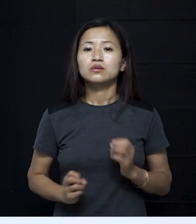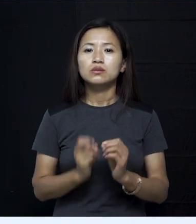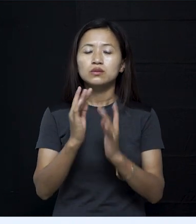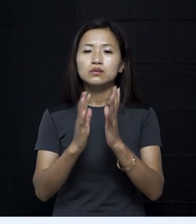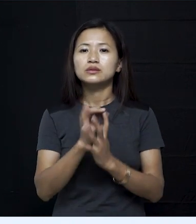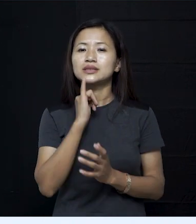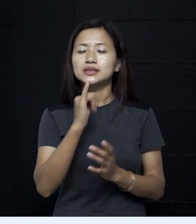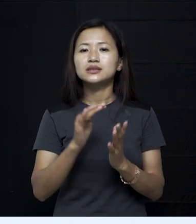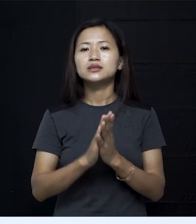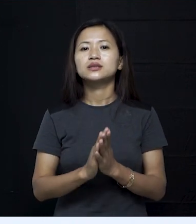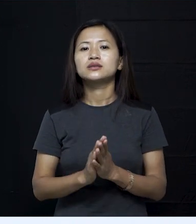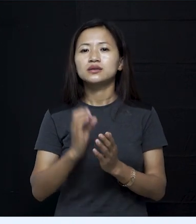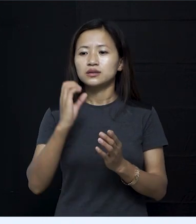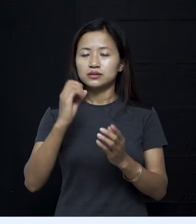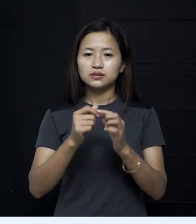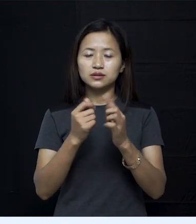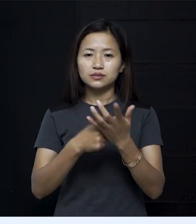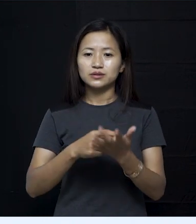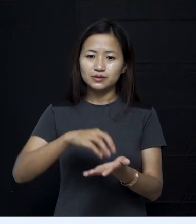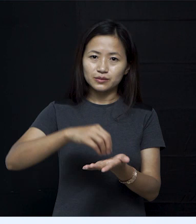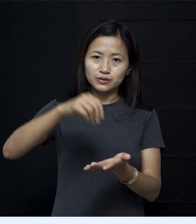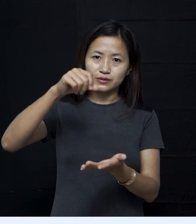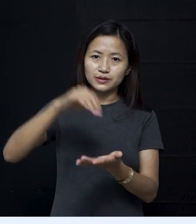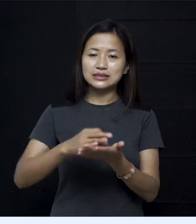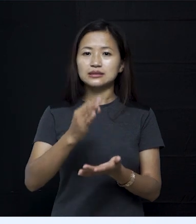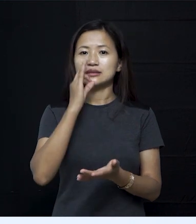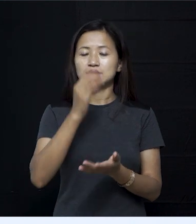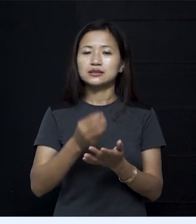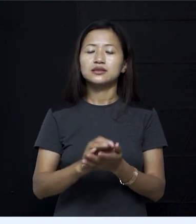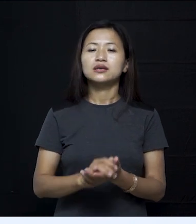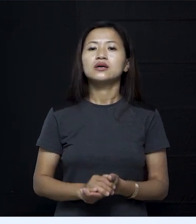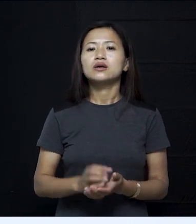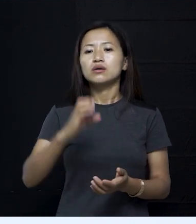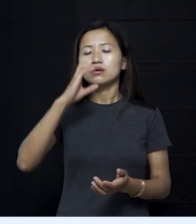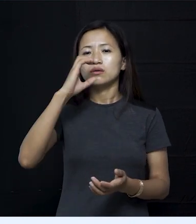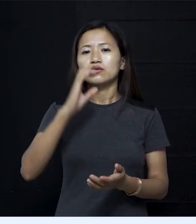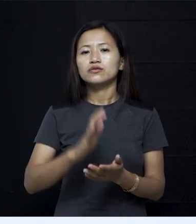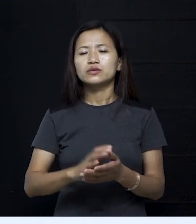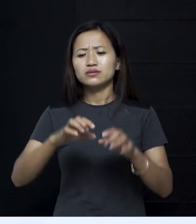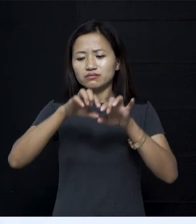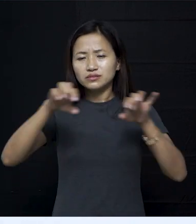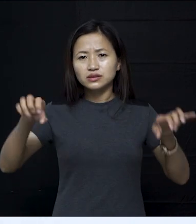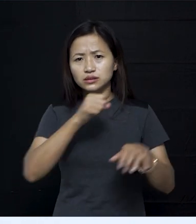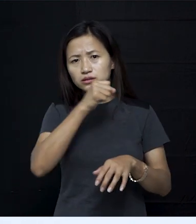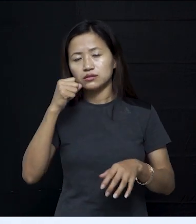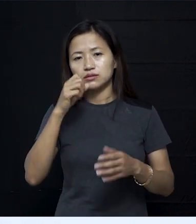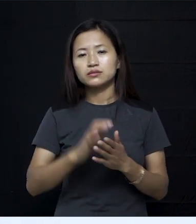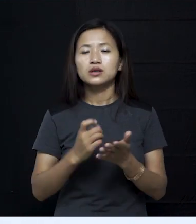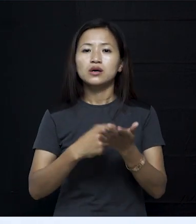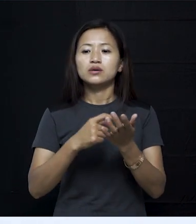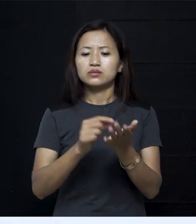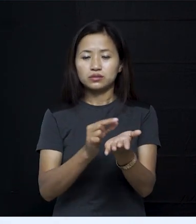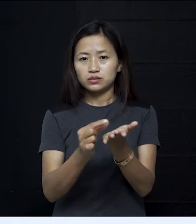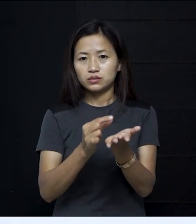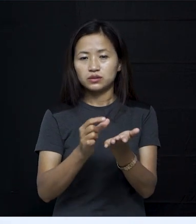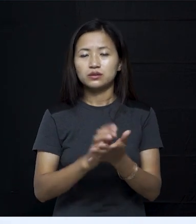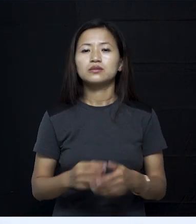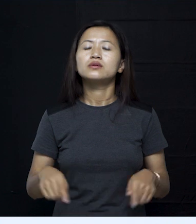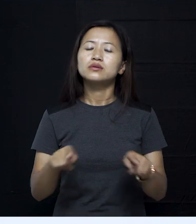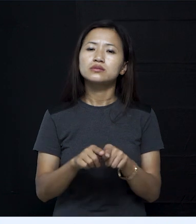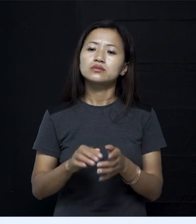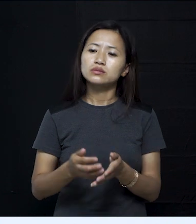will be using lots of labors, that is migrant labors. Migrant means someone who have migrated to